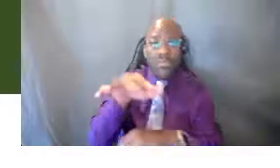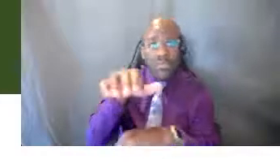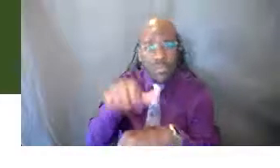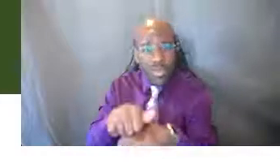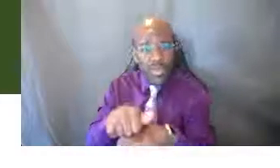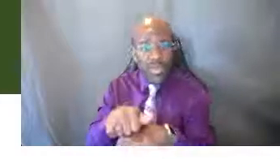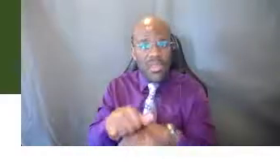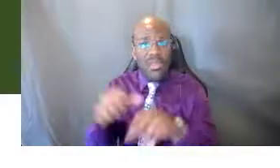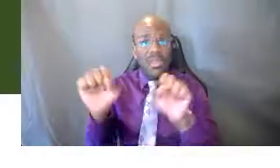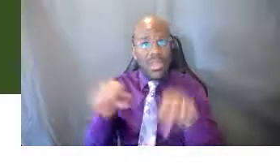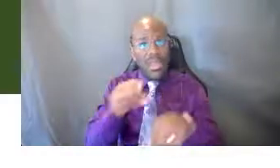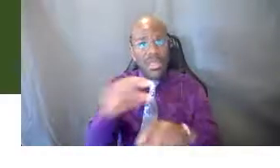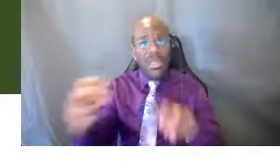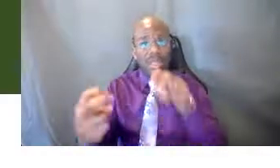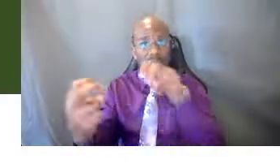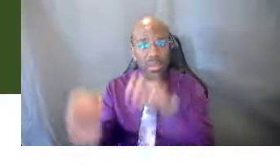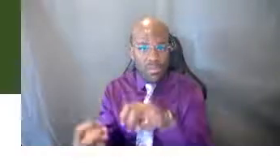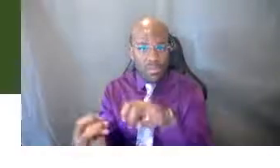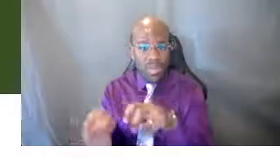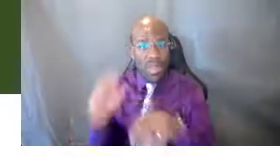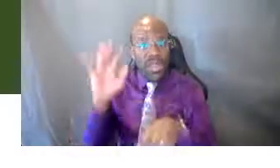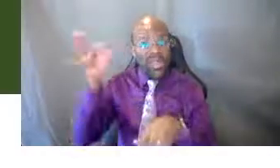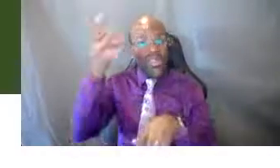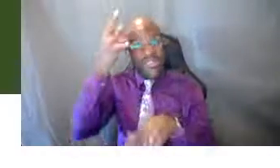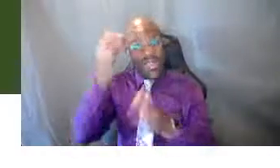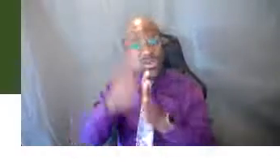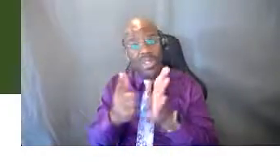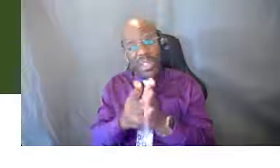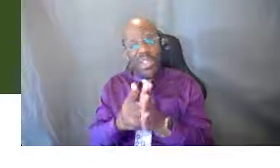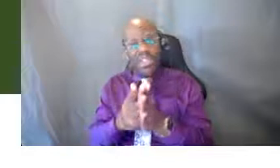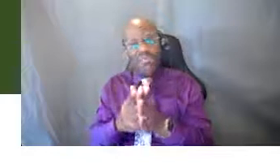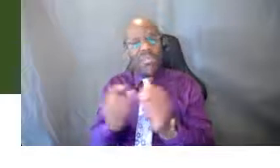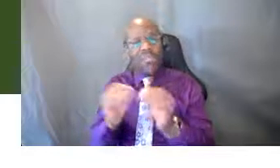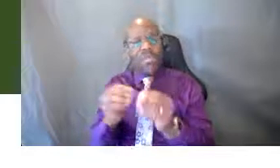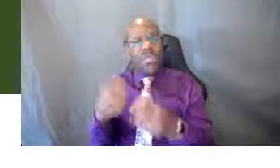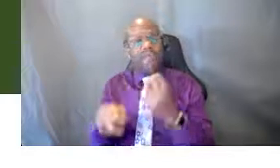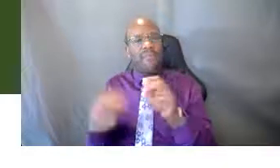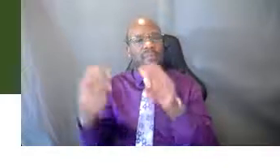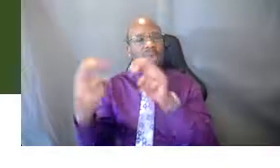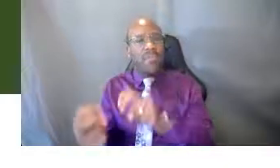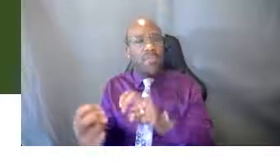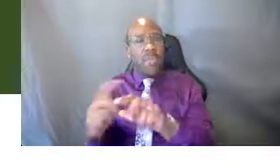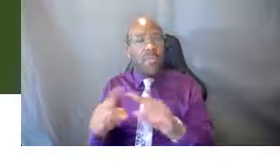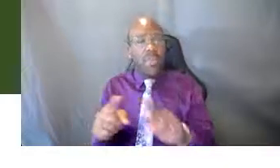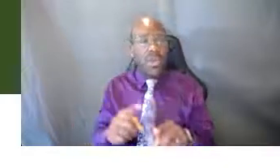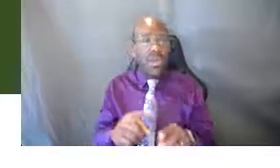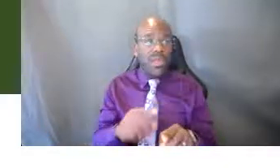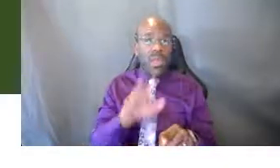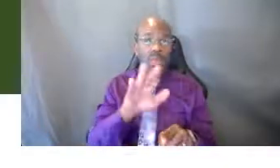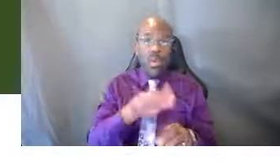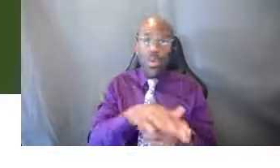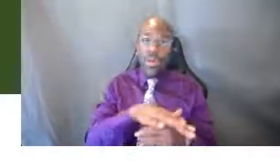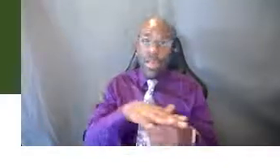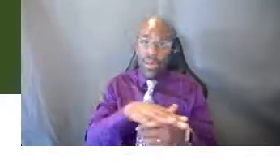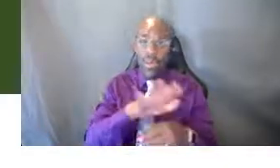at the federal level, you may see a staffer, but at the same local level, often you can meet your own legislator